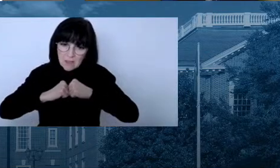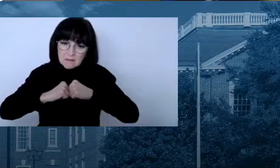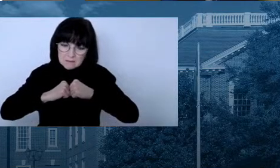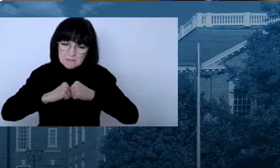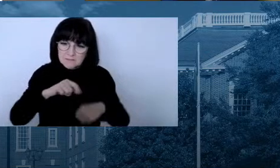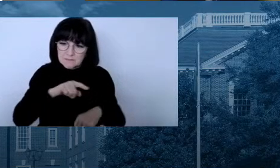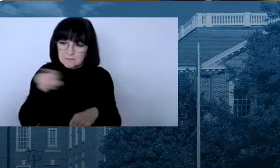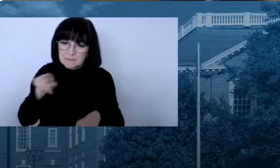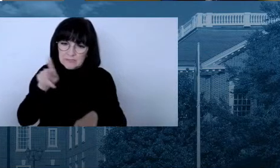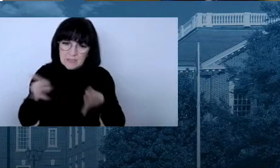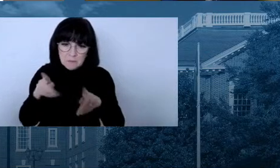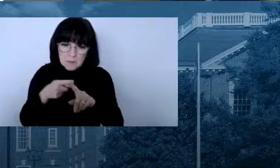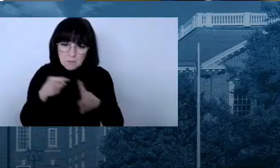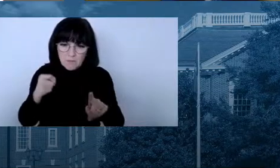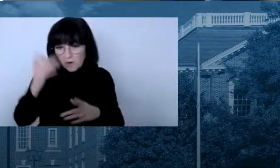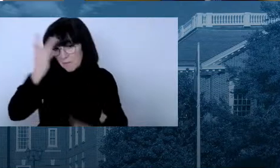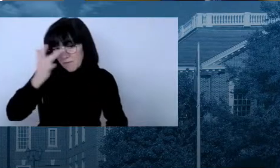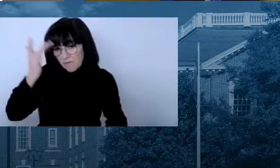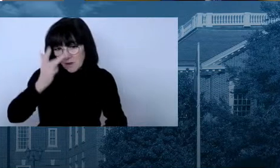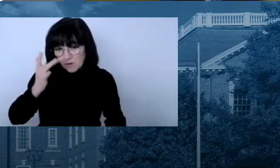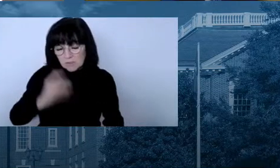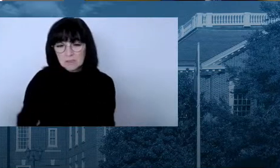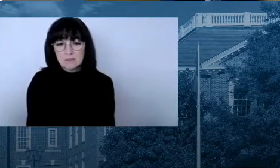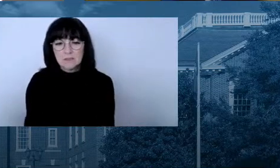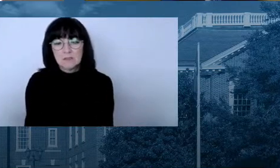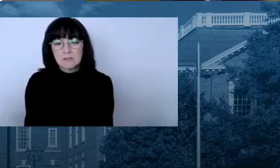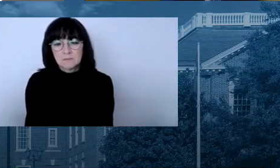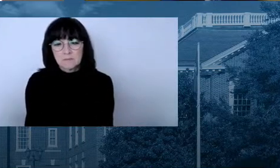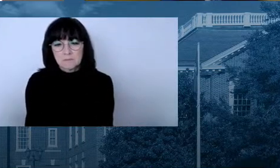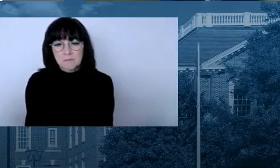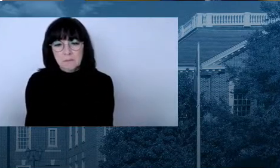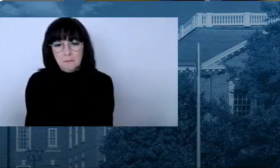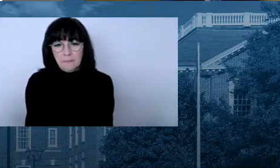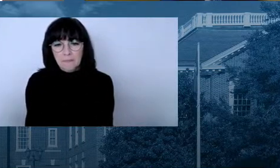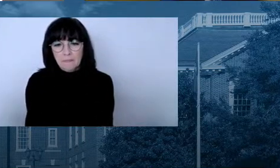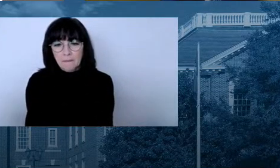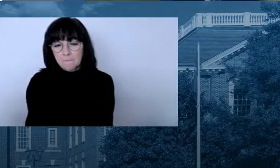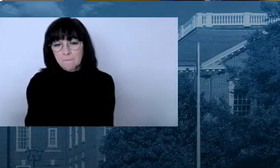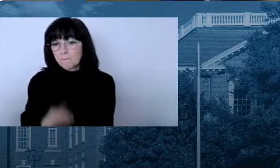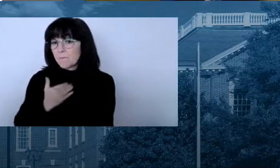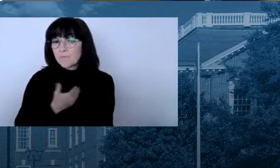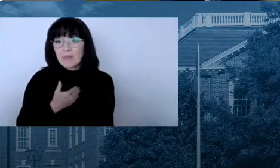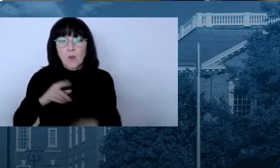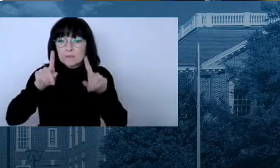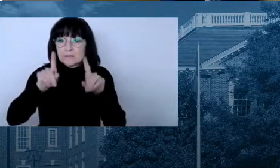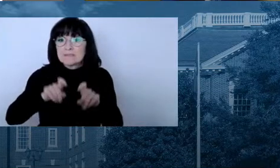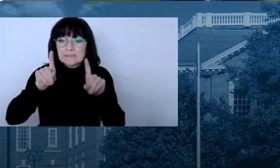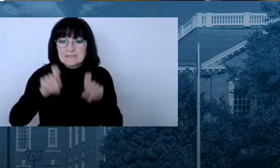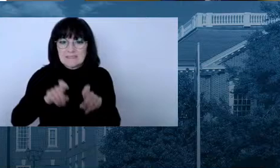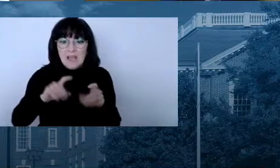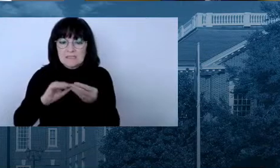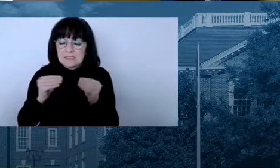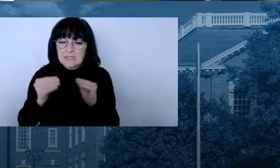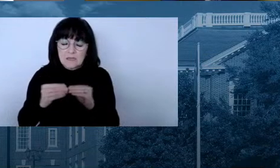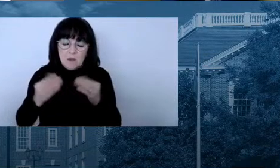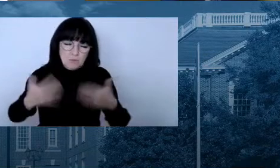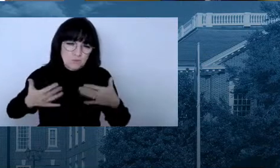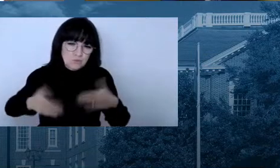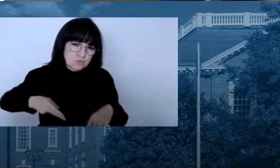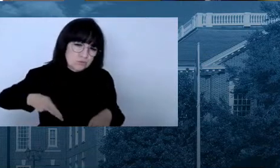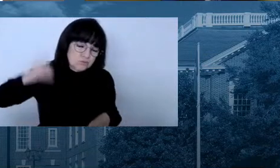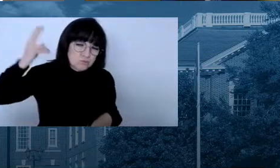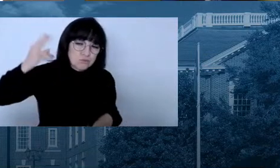virus? So I mentioned briefly, so our testing numbers are way up. They had declined